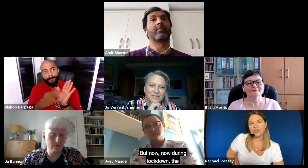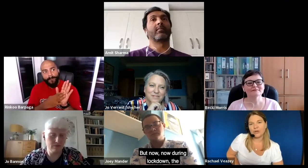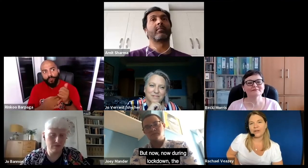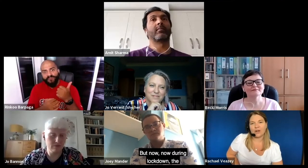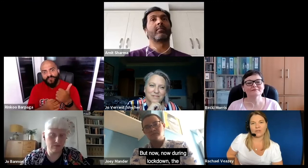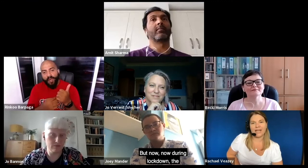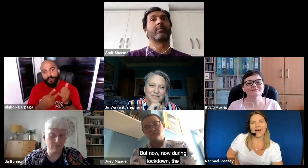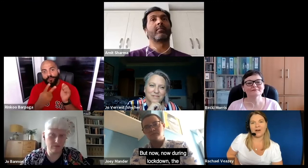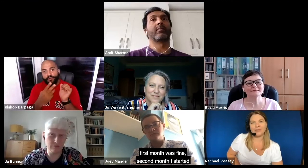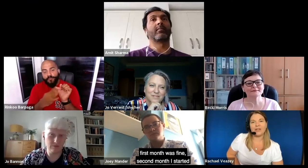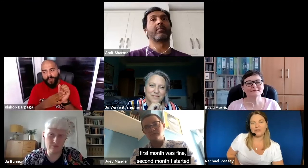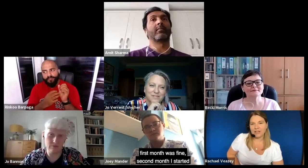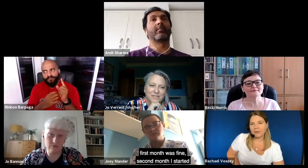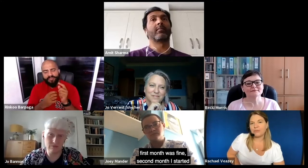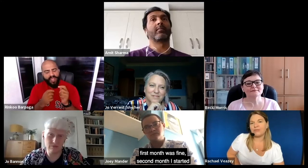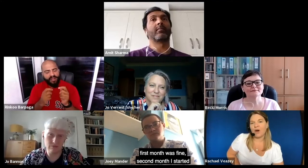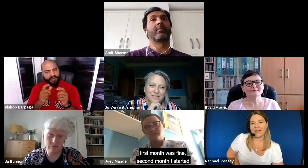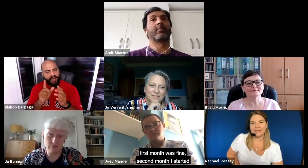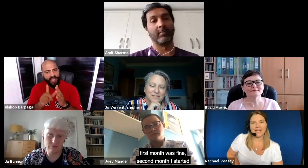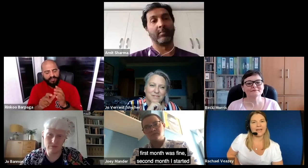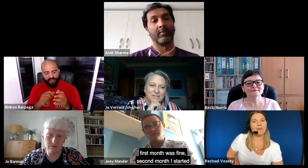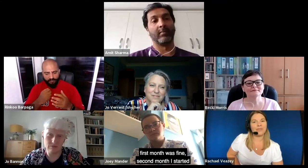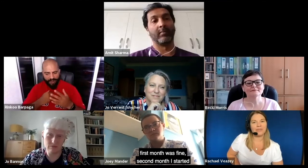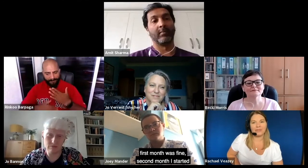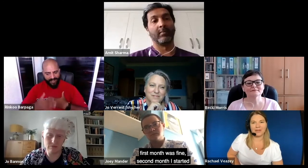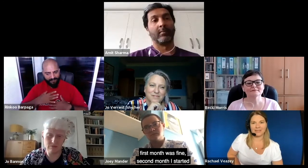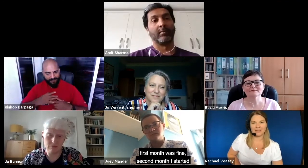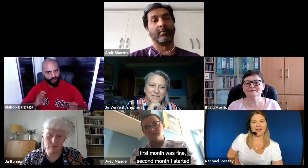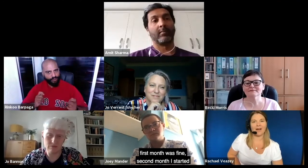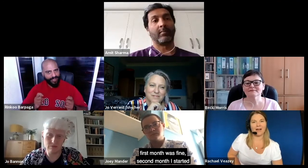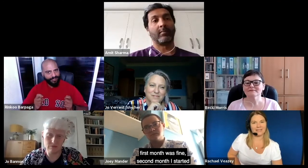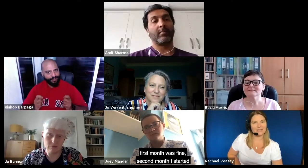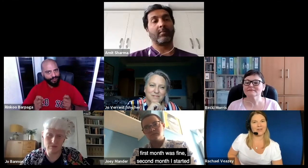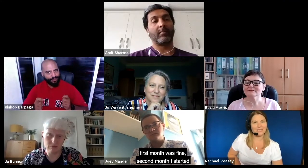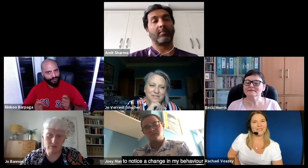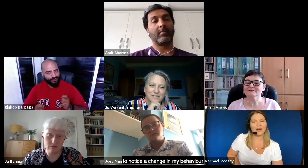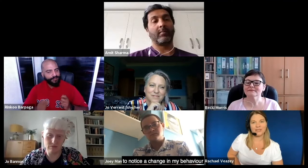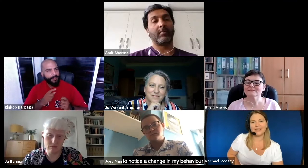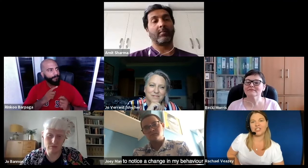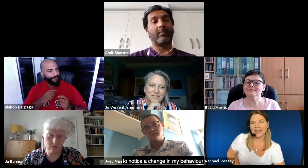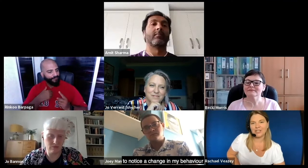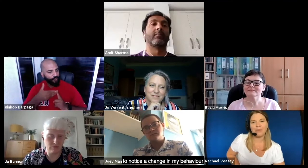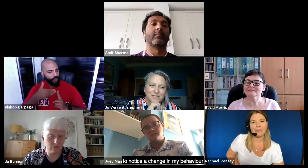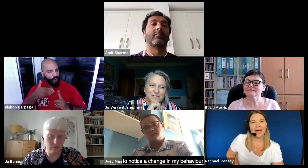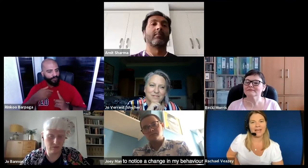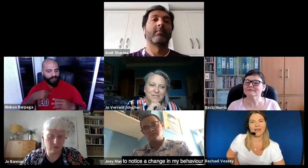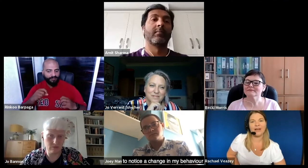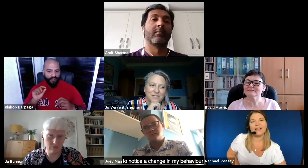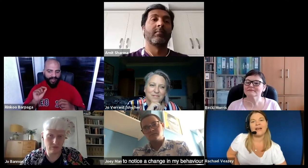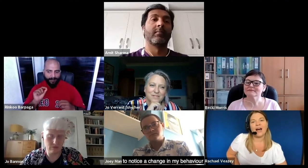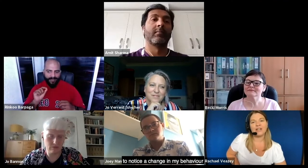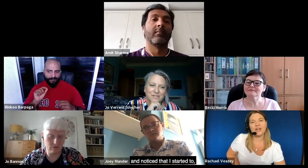now during lockdown, the first month was fine. Second month, I started to notice the change in my